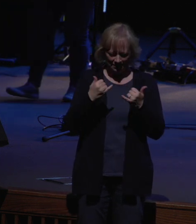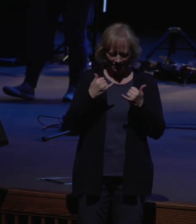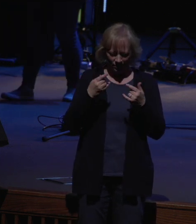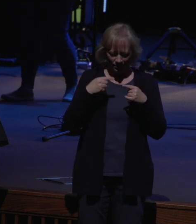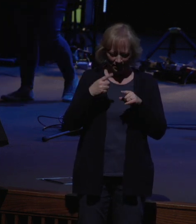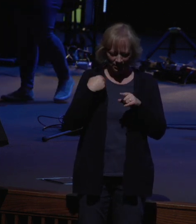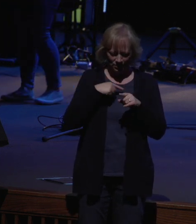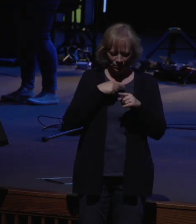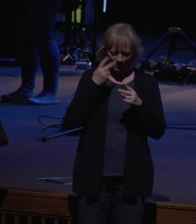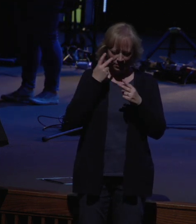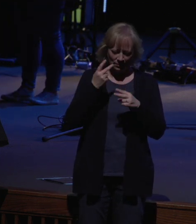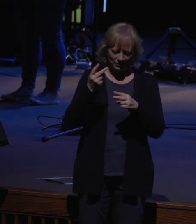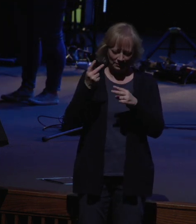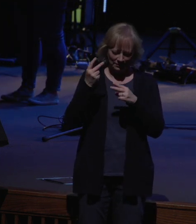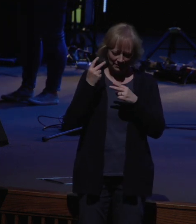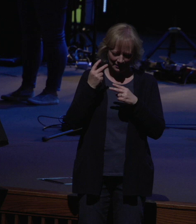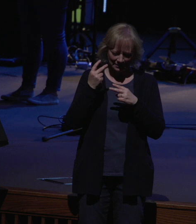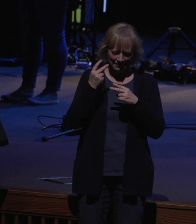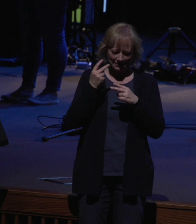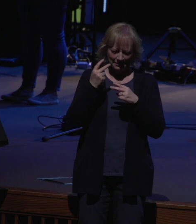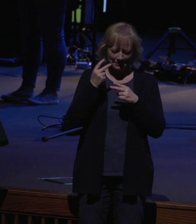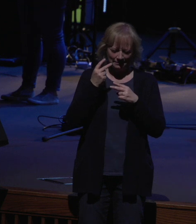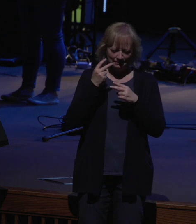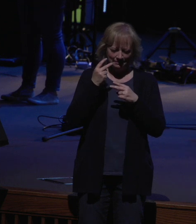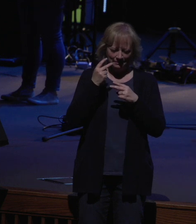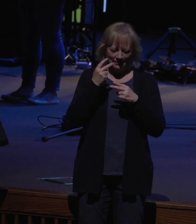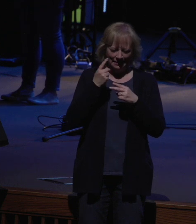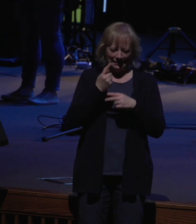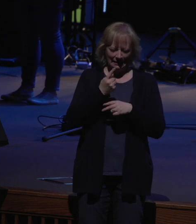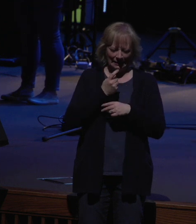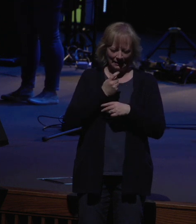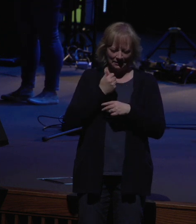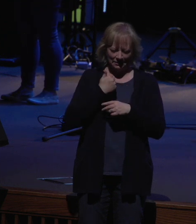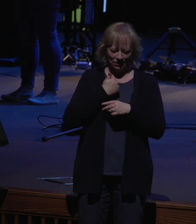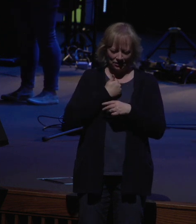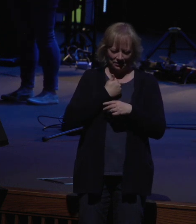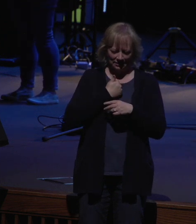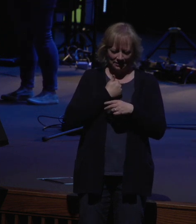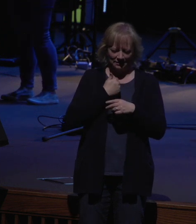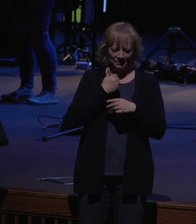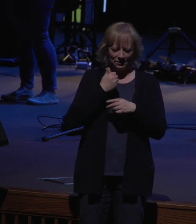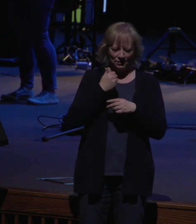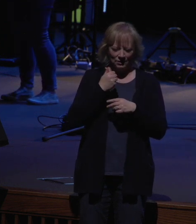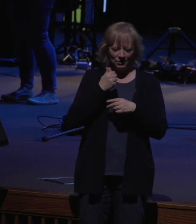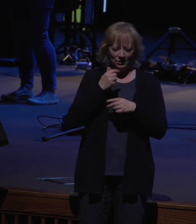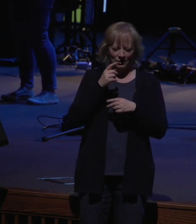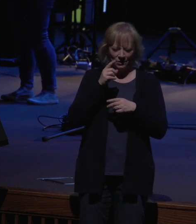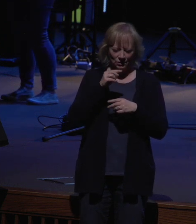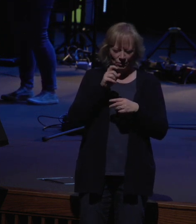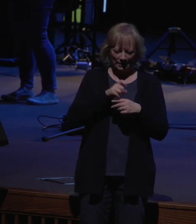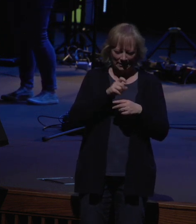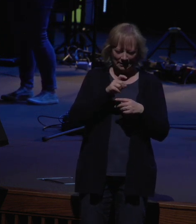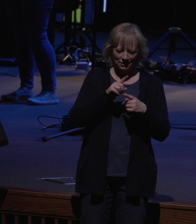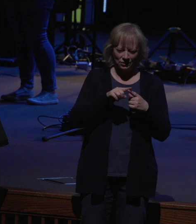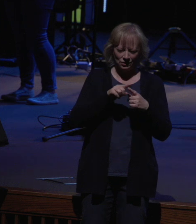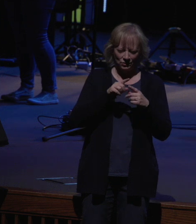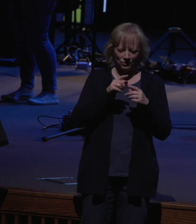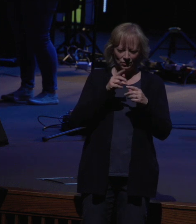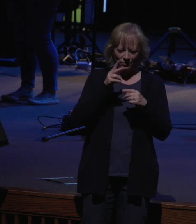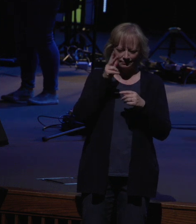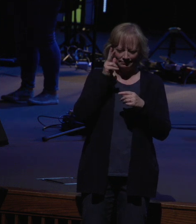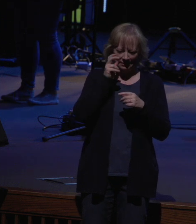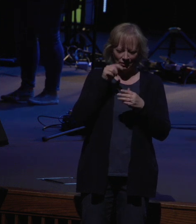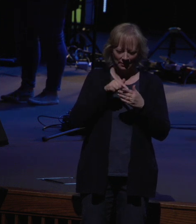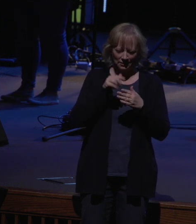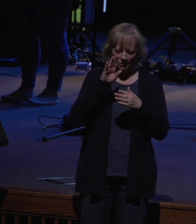Ask ourselves, is this a word that I need to hear? And give us the courage to respond.